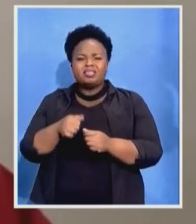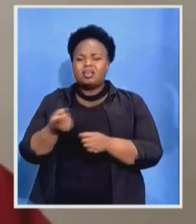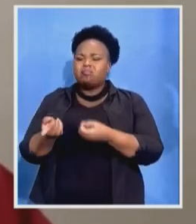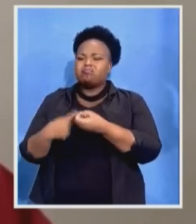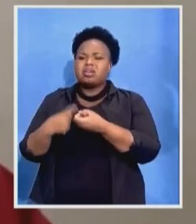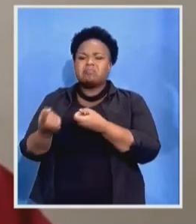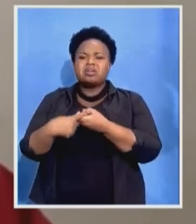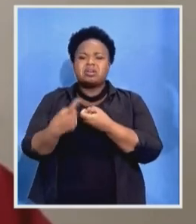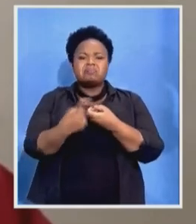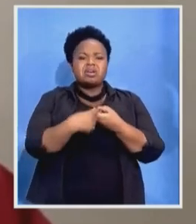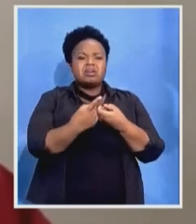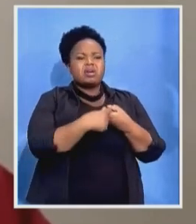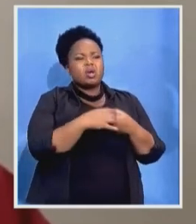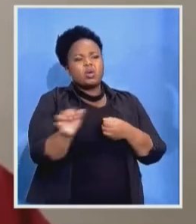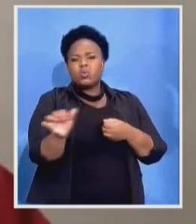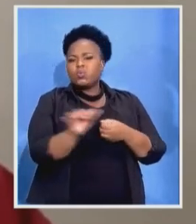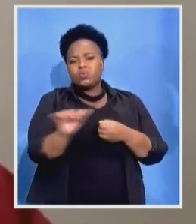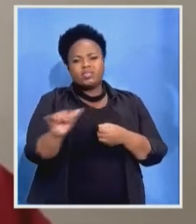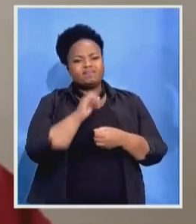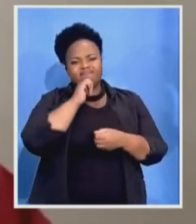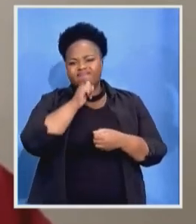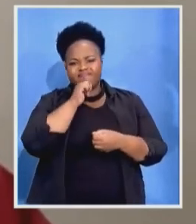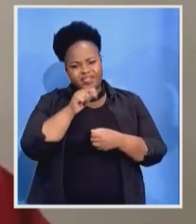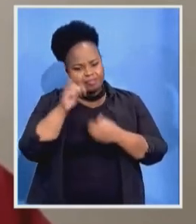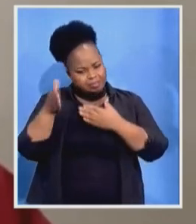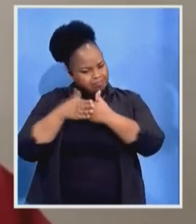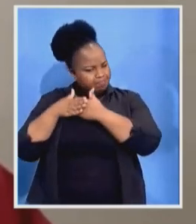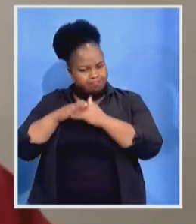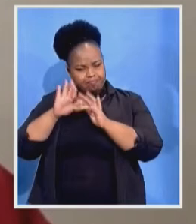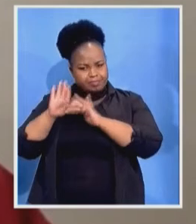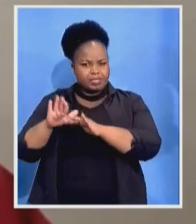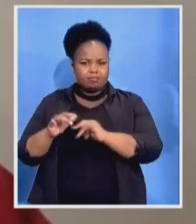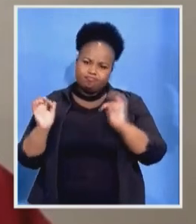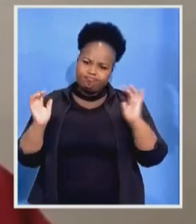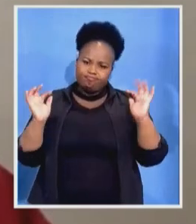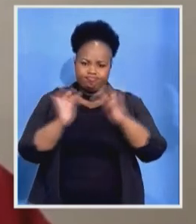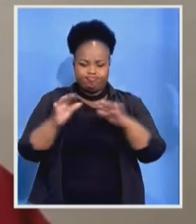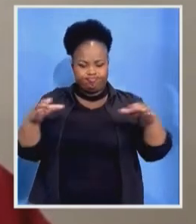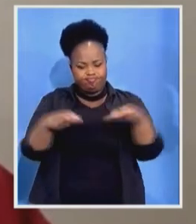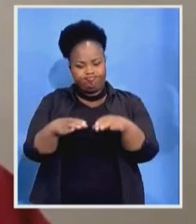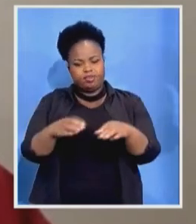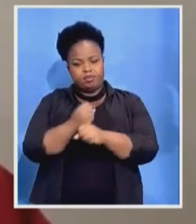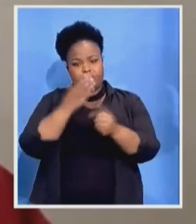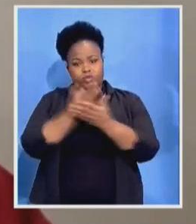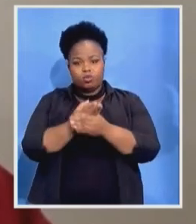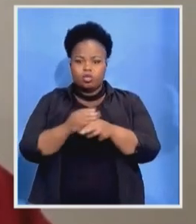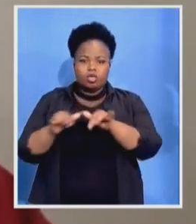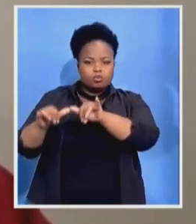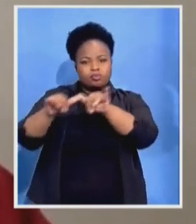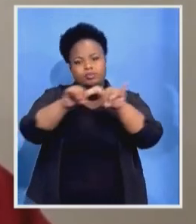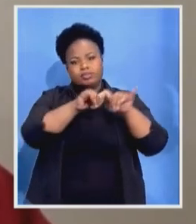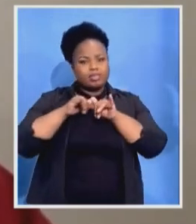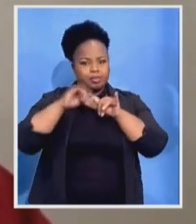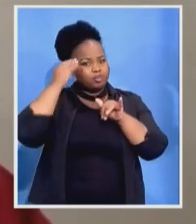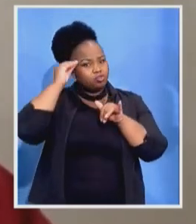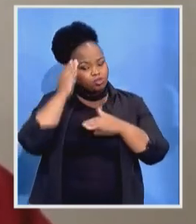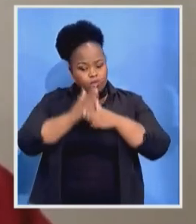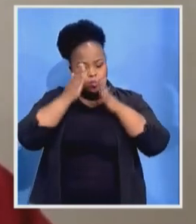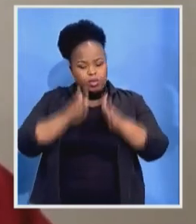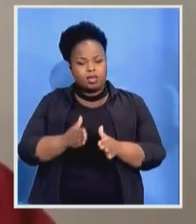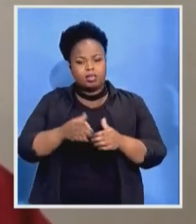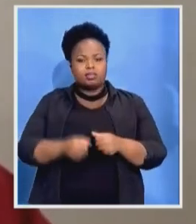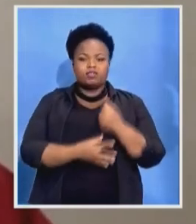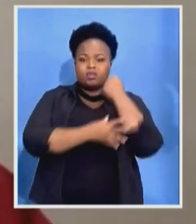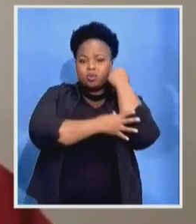embark on joint actions to advance the collective interests of the workers and the poor in our country. As